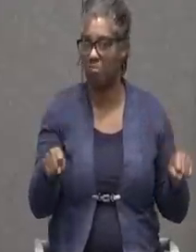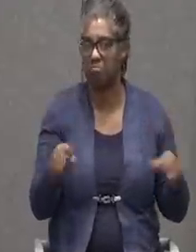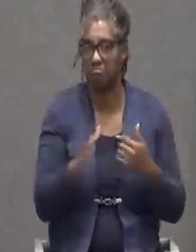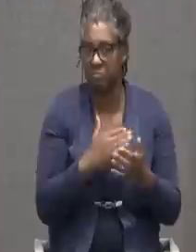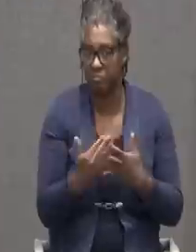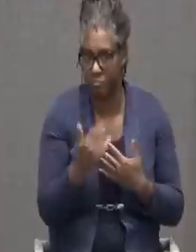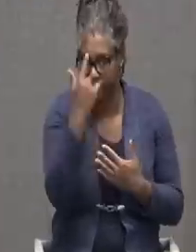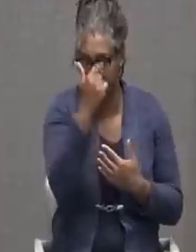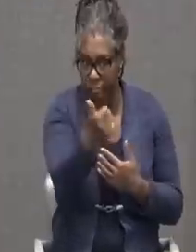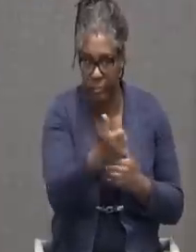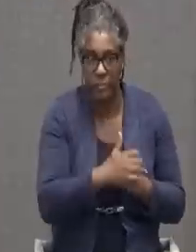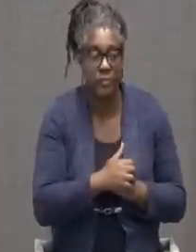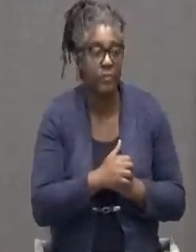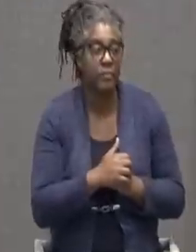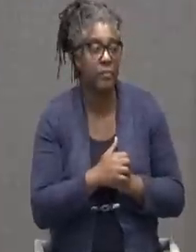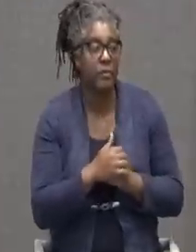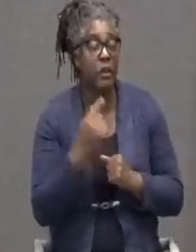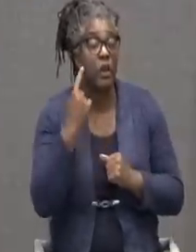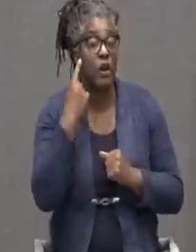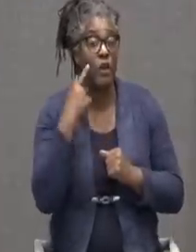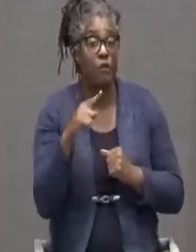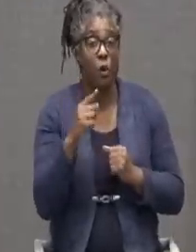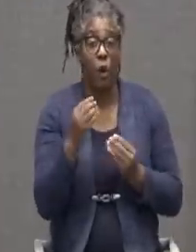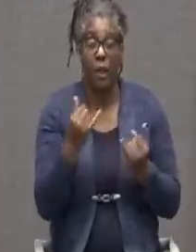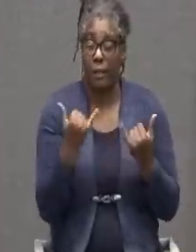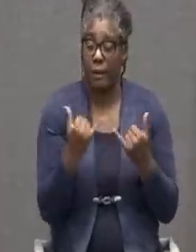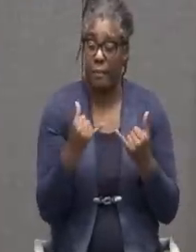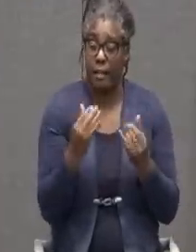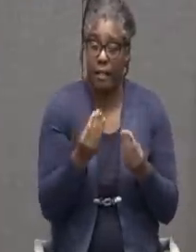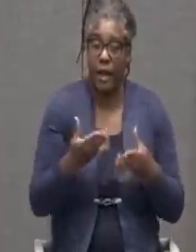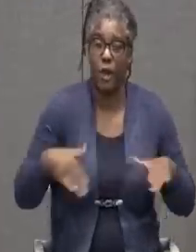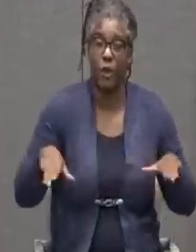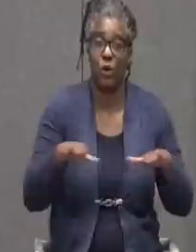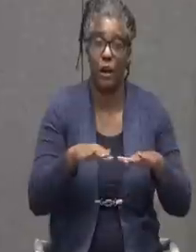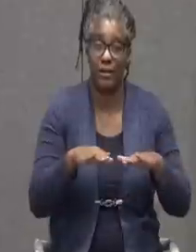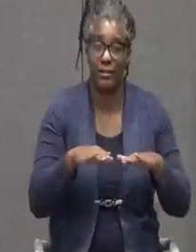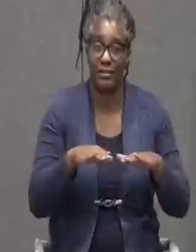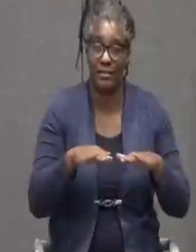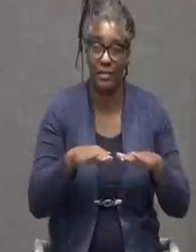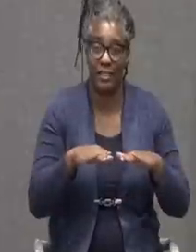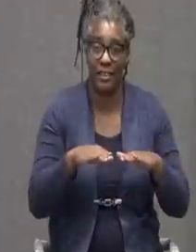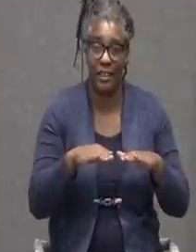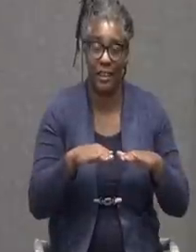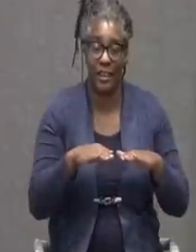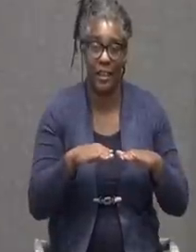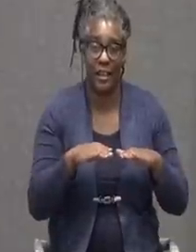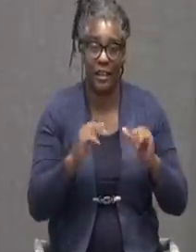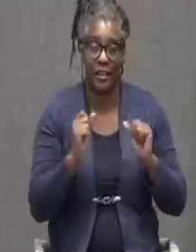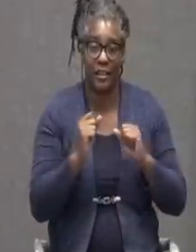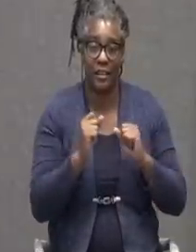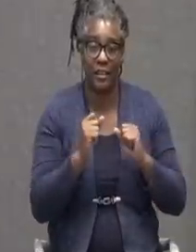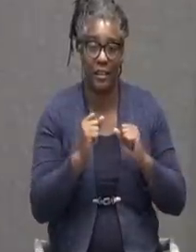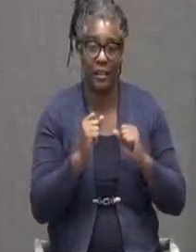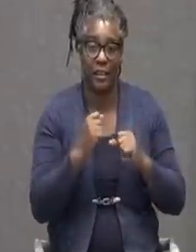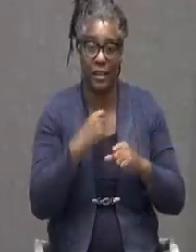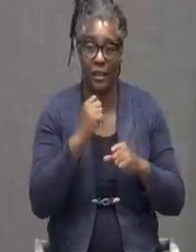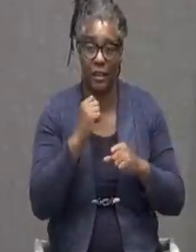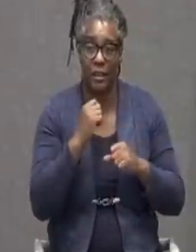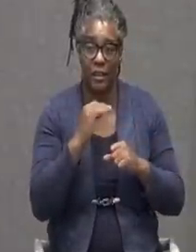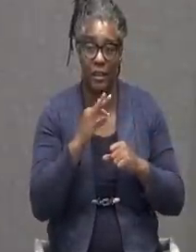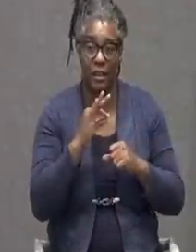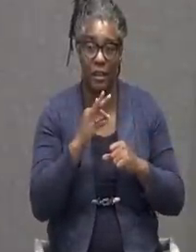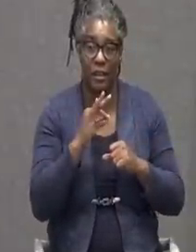our scenery here for our playground, we need to make sure to make little feet. So to make little feet, you